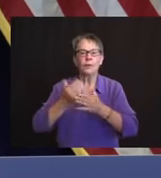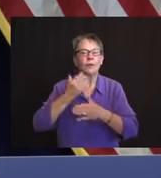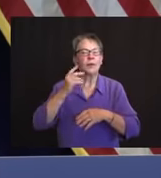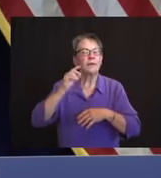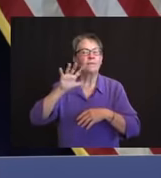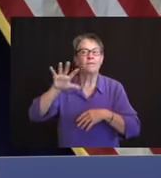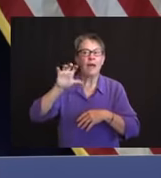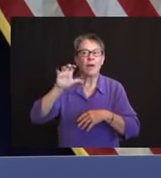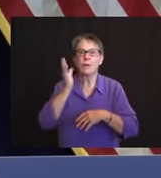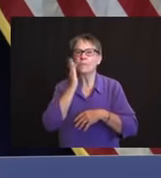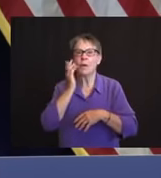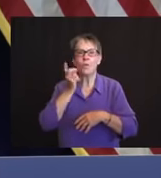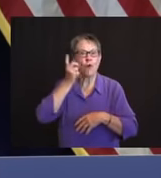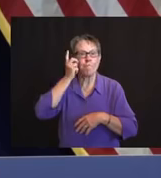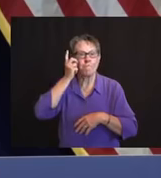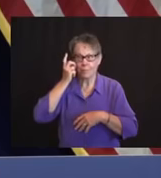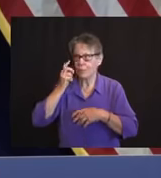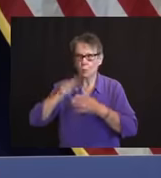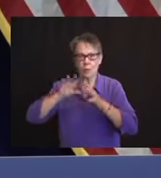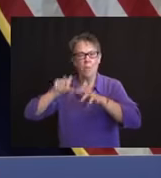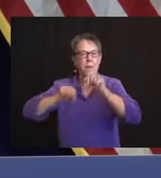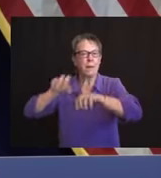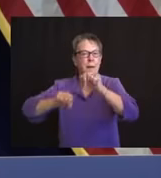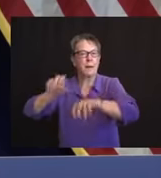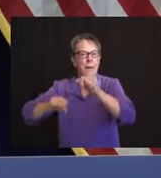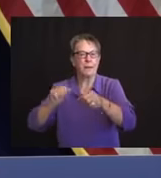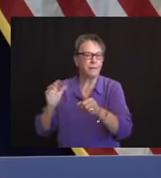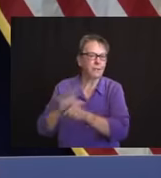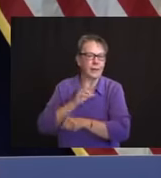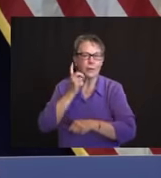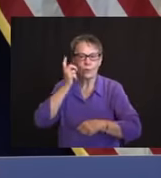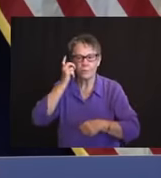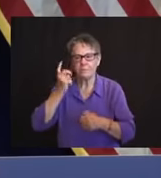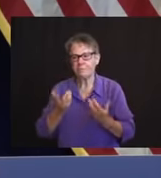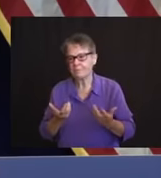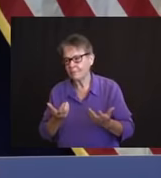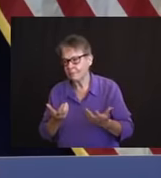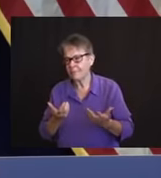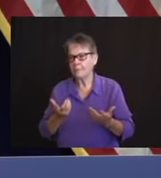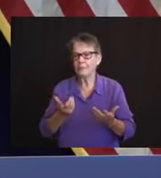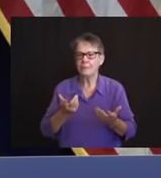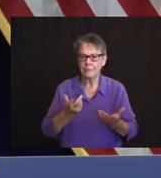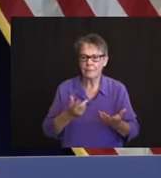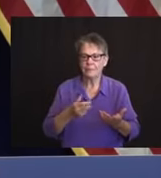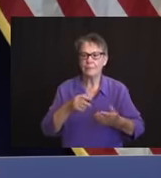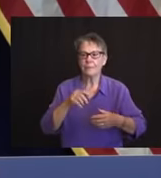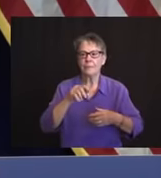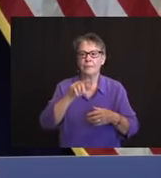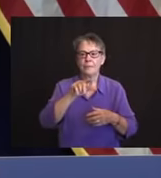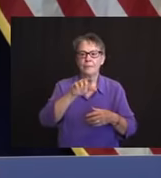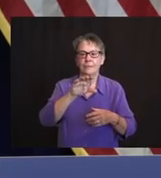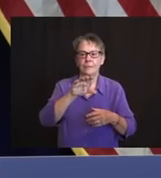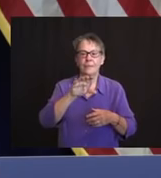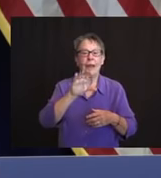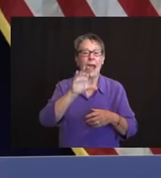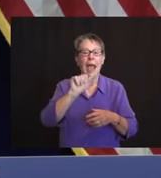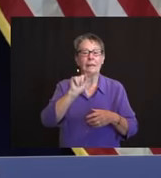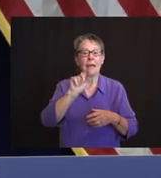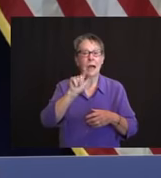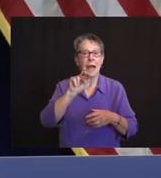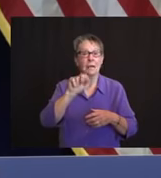With major funding from CREDA, AtlantiCare is developing a medical arts building that will house